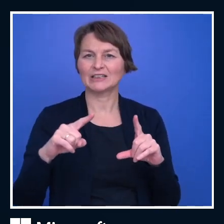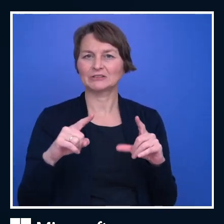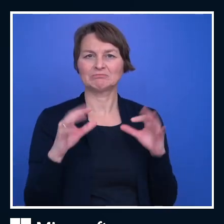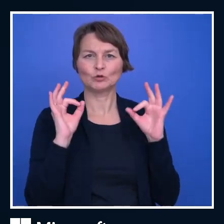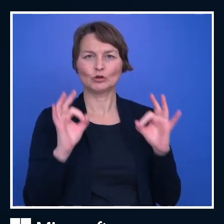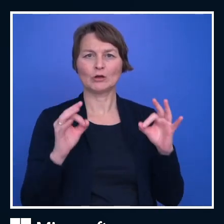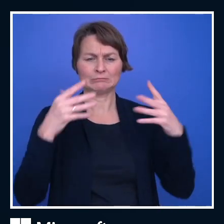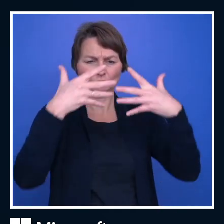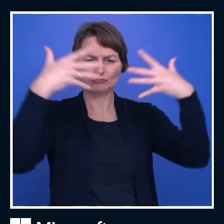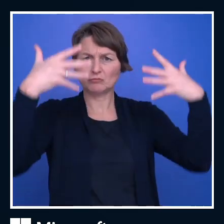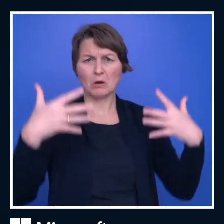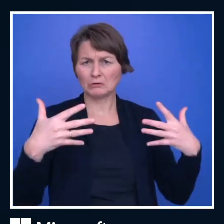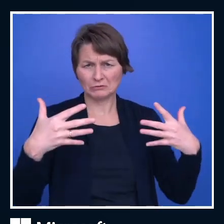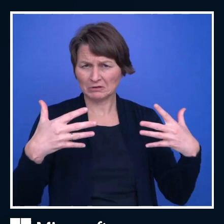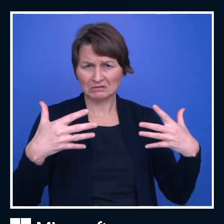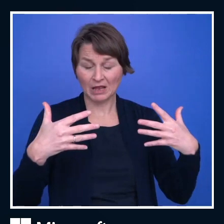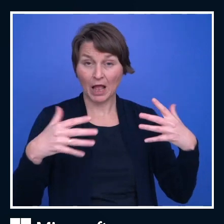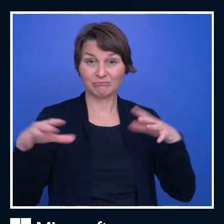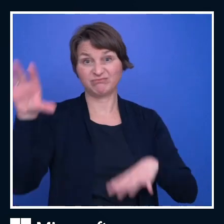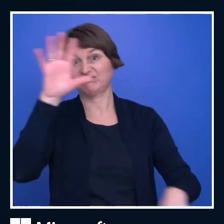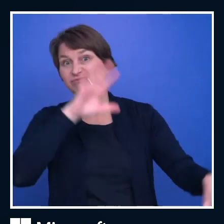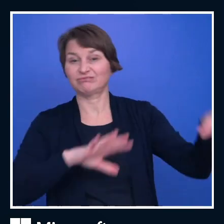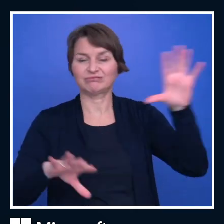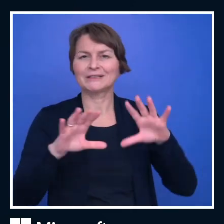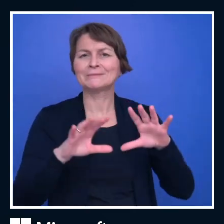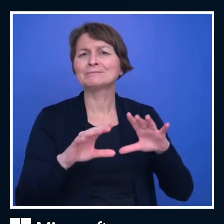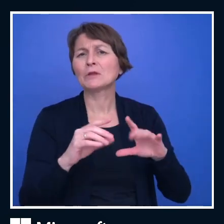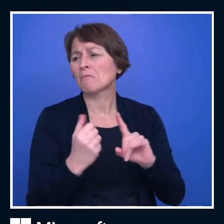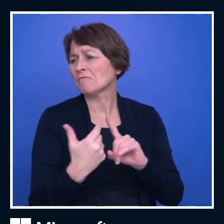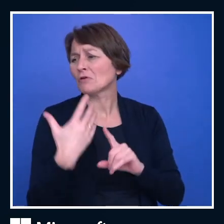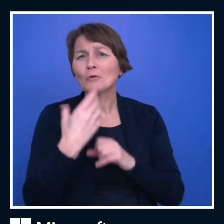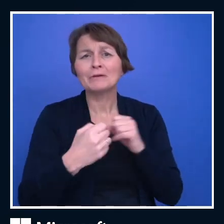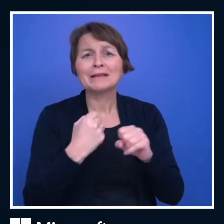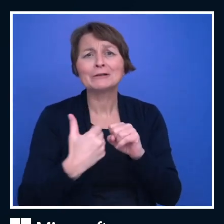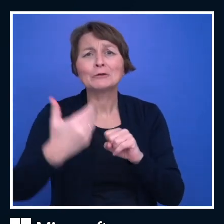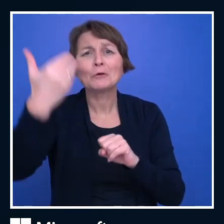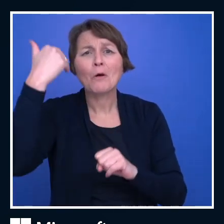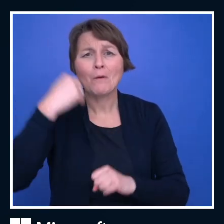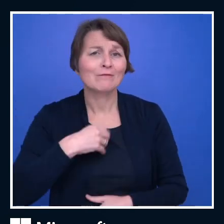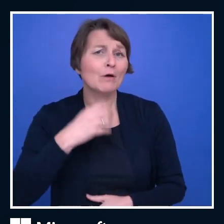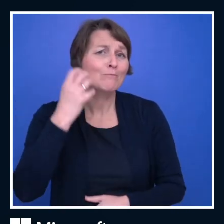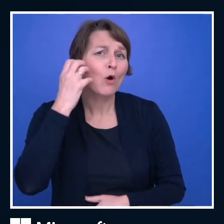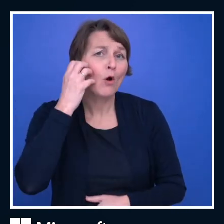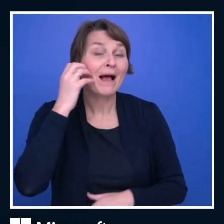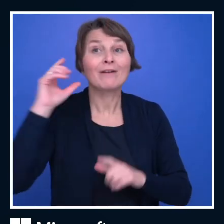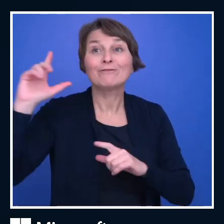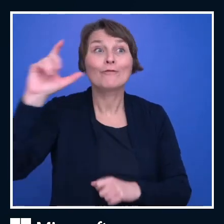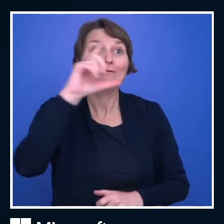no smartphones, how were we taking pictures? Well, with a classic